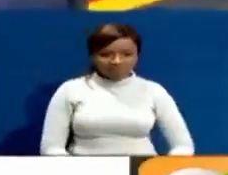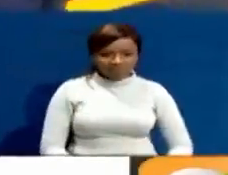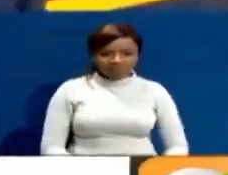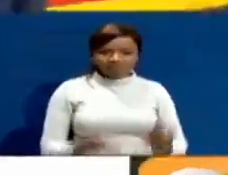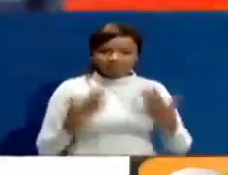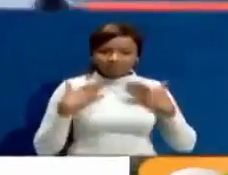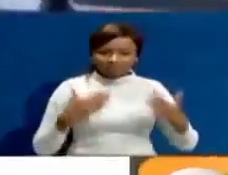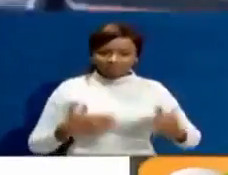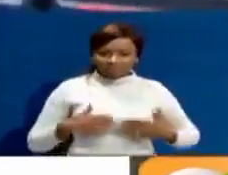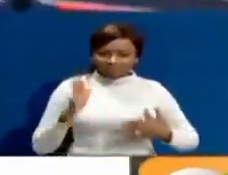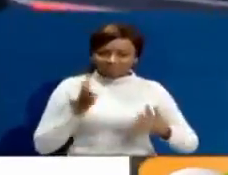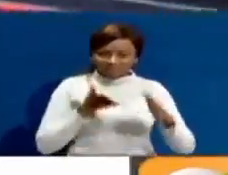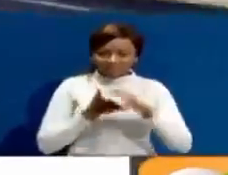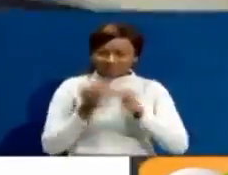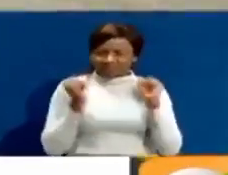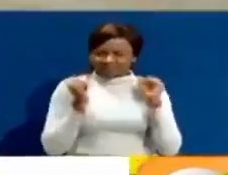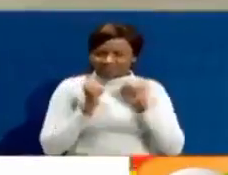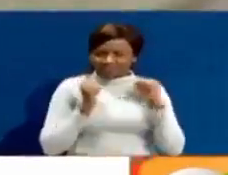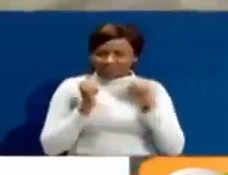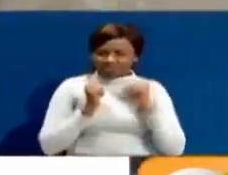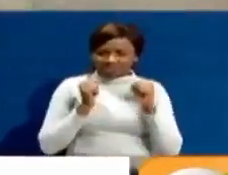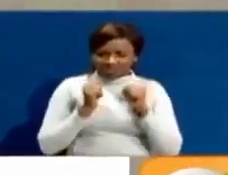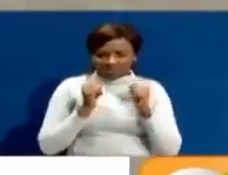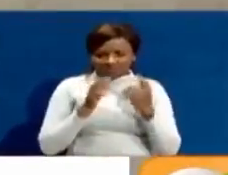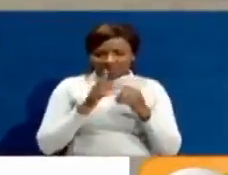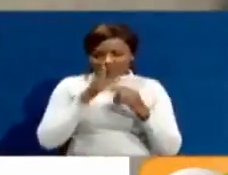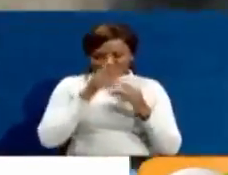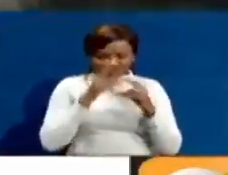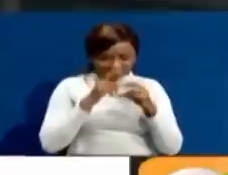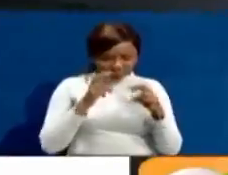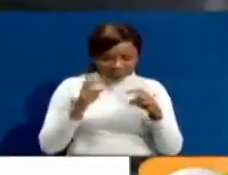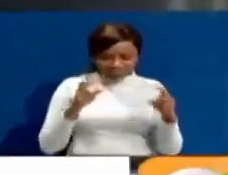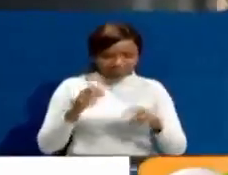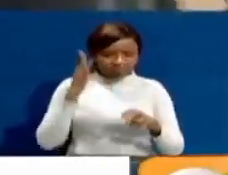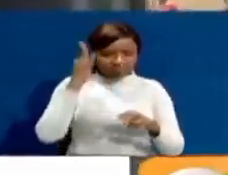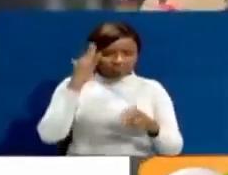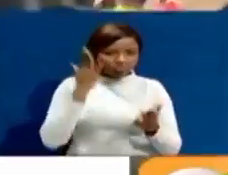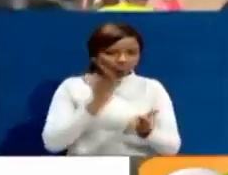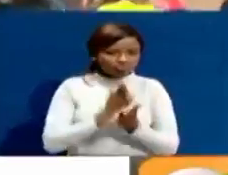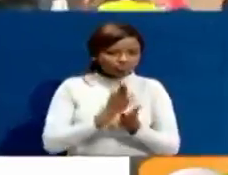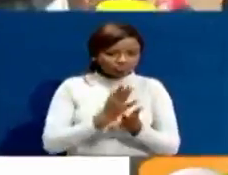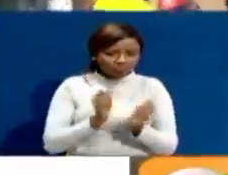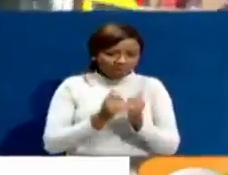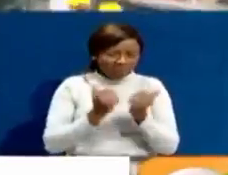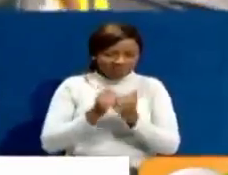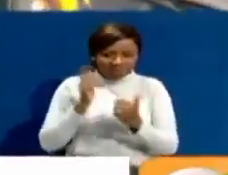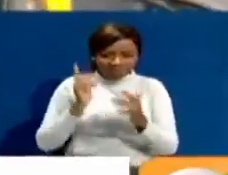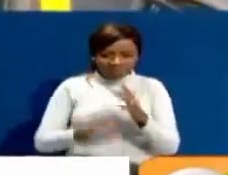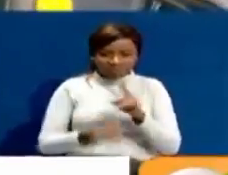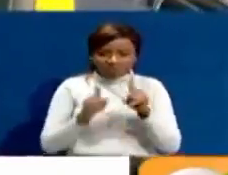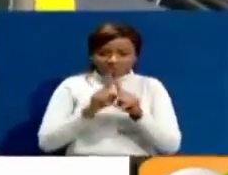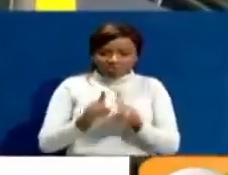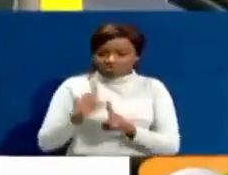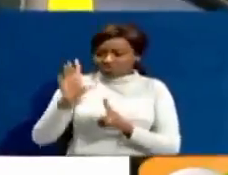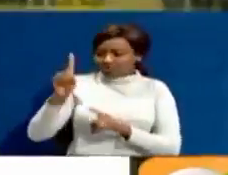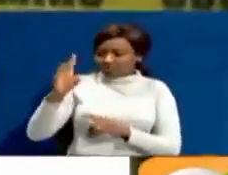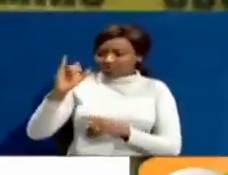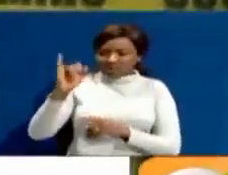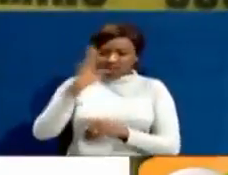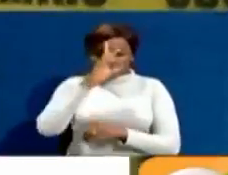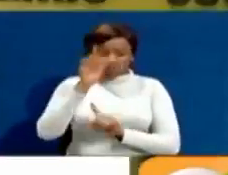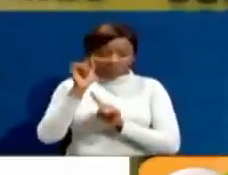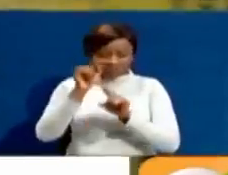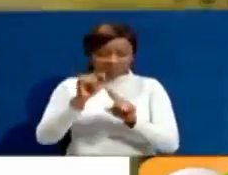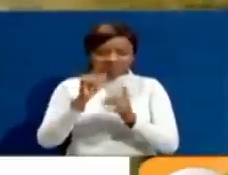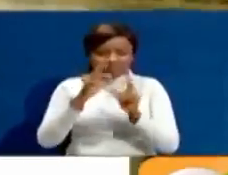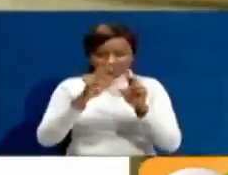Their bodies were taken to Chiromo Mortuary as detectives pieced together evidence to crack the case. Homicide detectives from the DCI headquarters